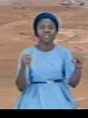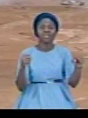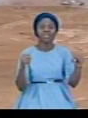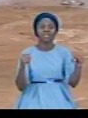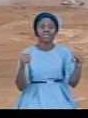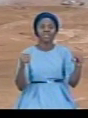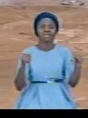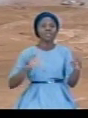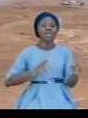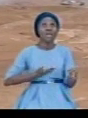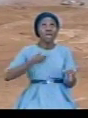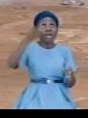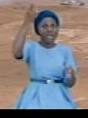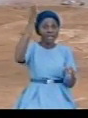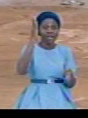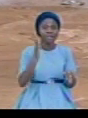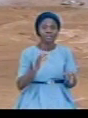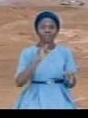save.